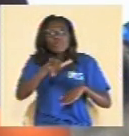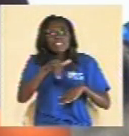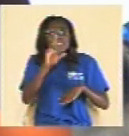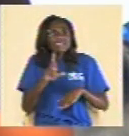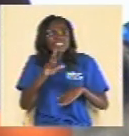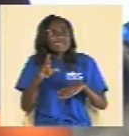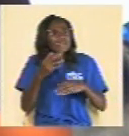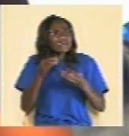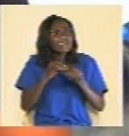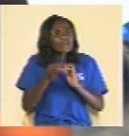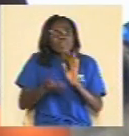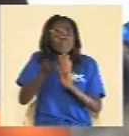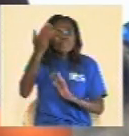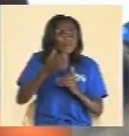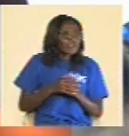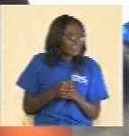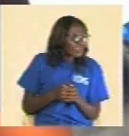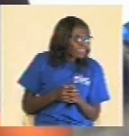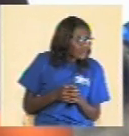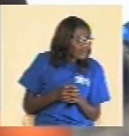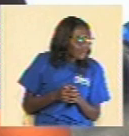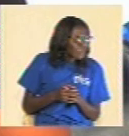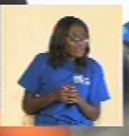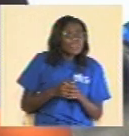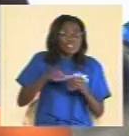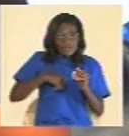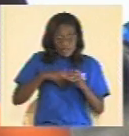find leprosy actually anywhere in Namibia,